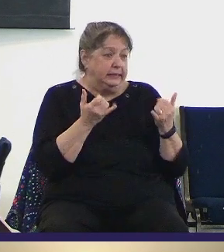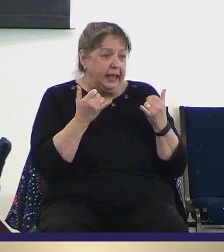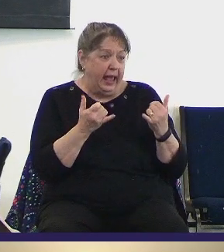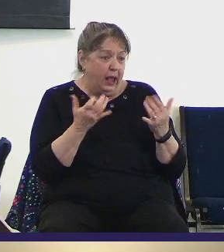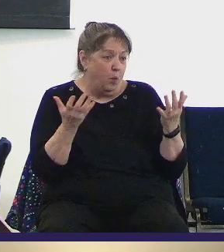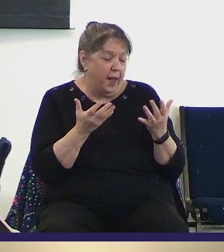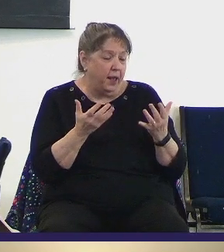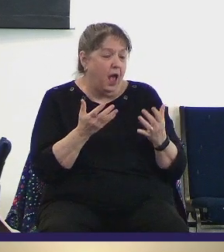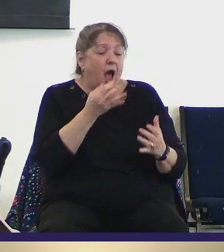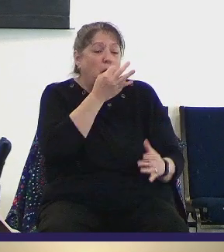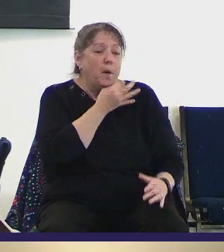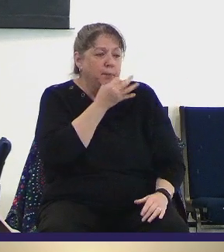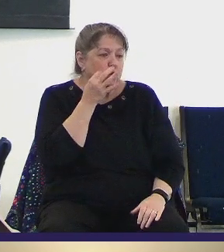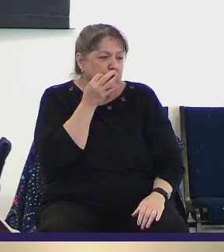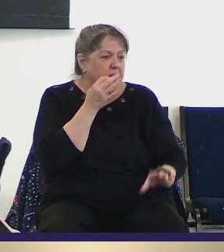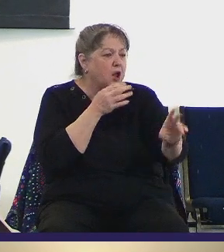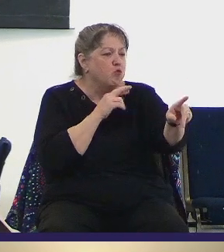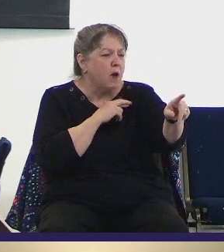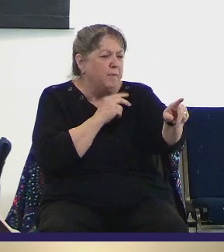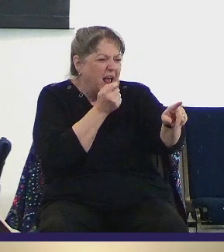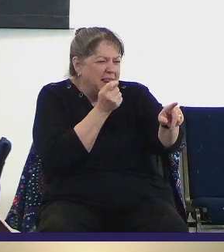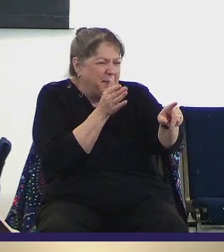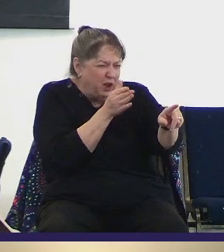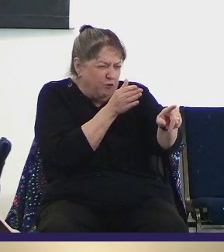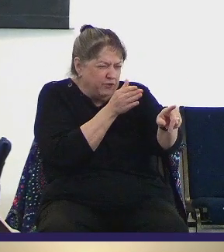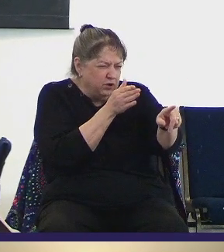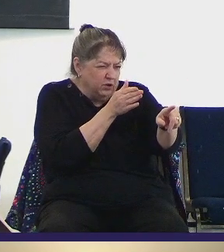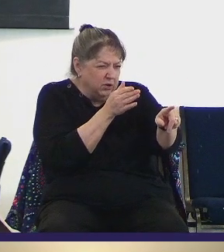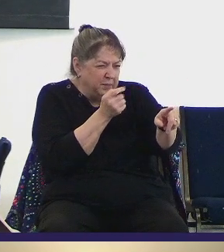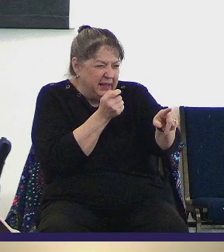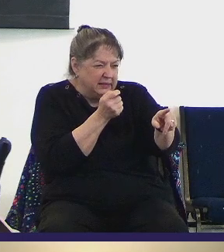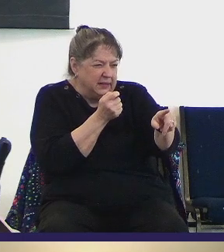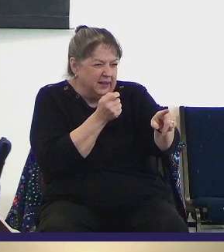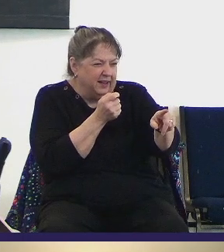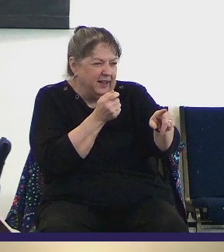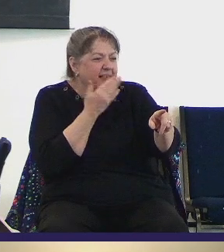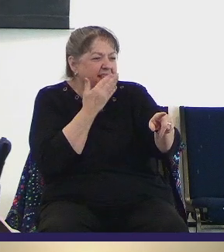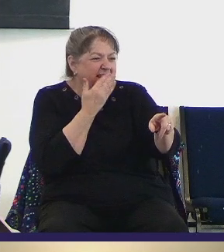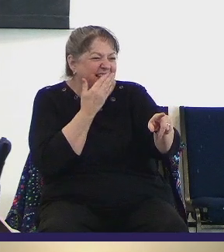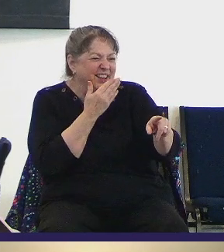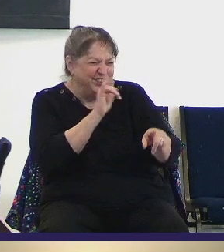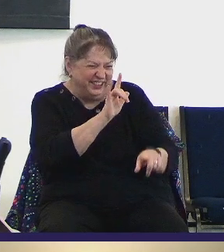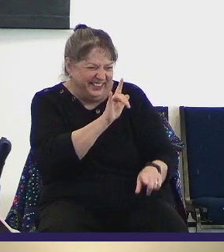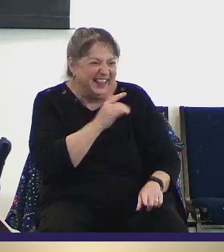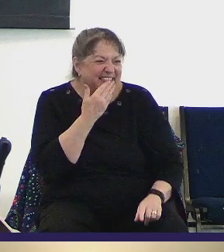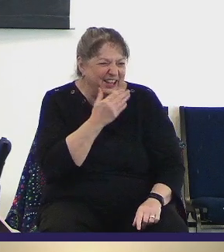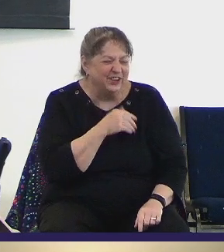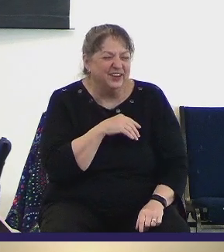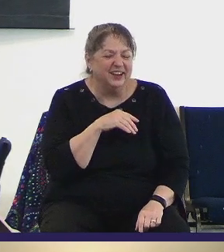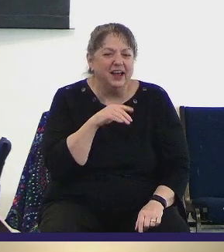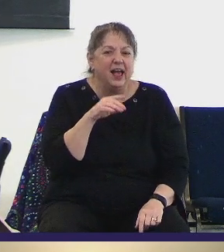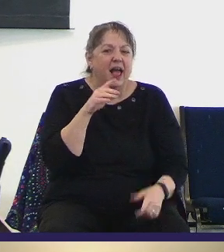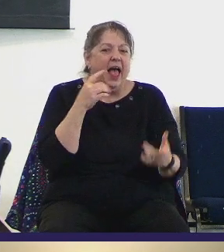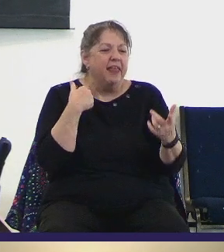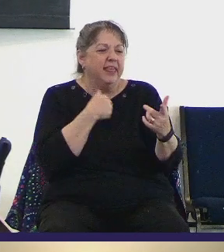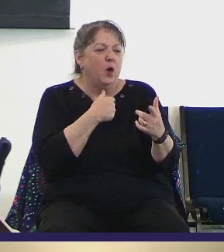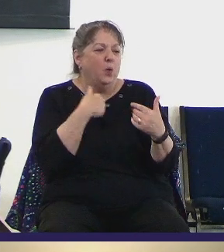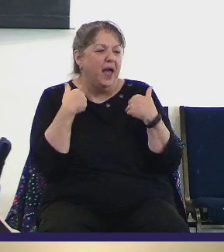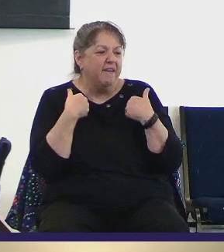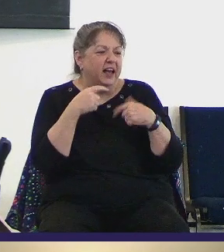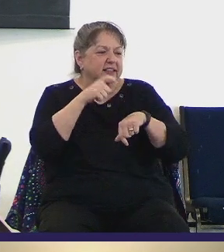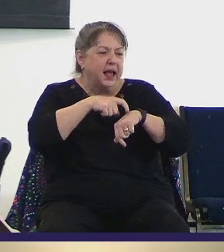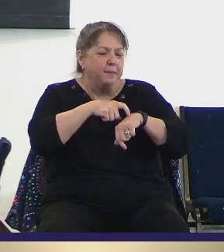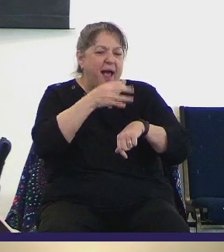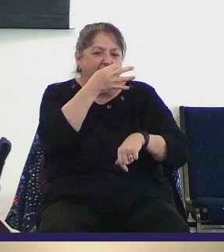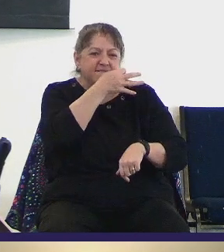The elders and I, the leaders of and myself have done it for a few years now. But on Communion Sunday, we take time to fast through breakfast,